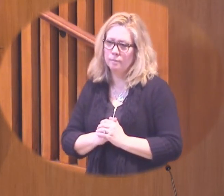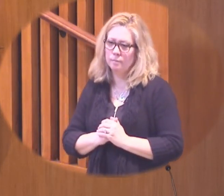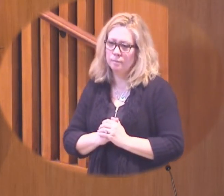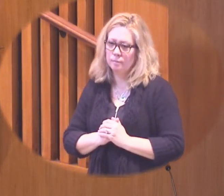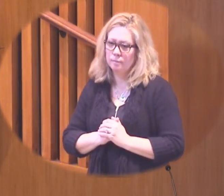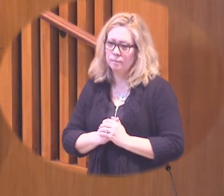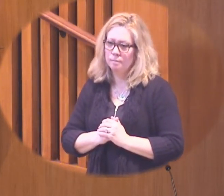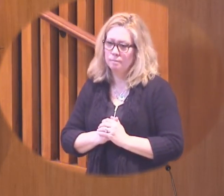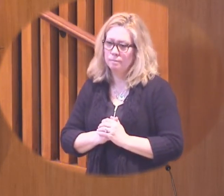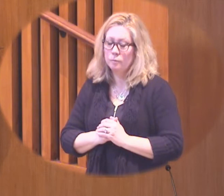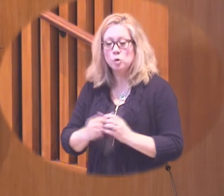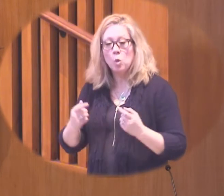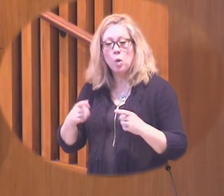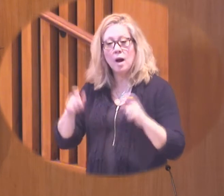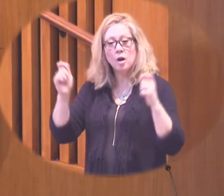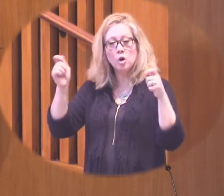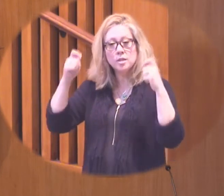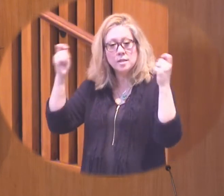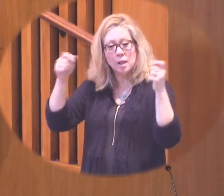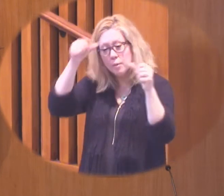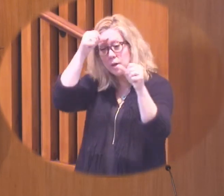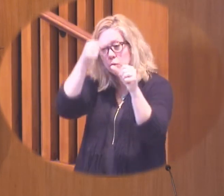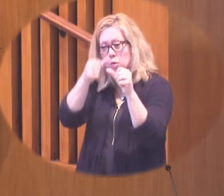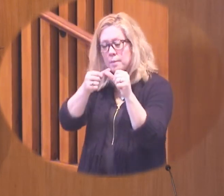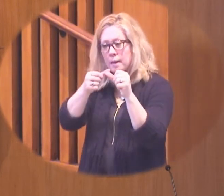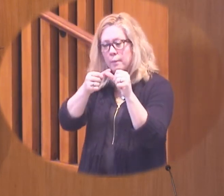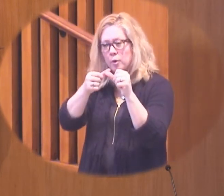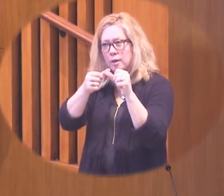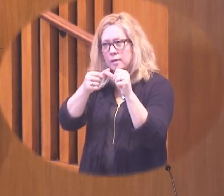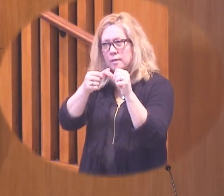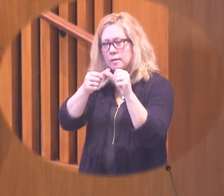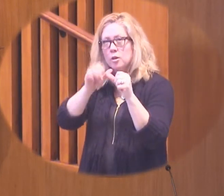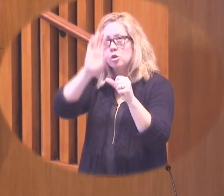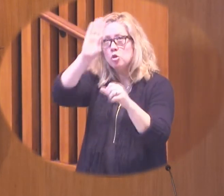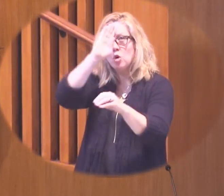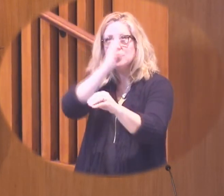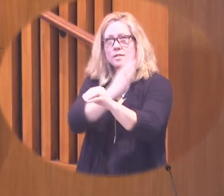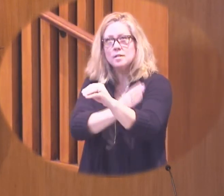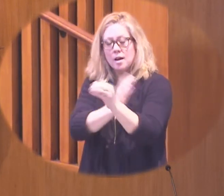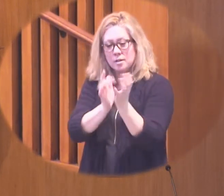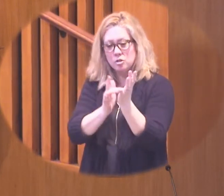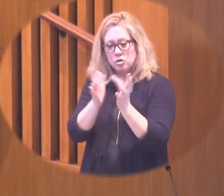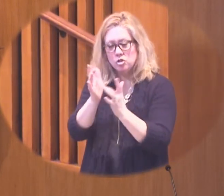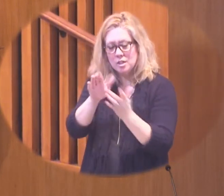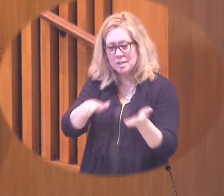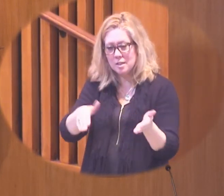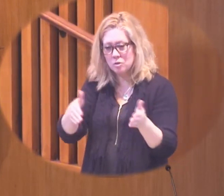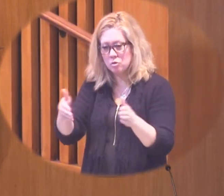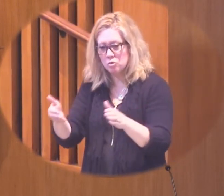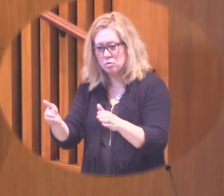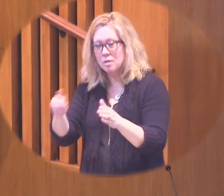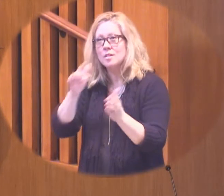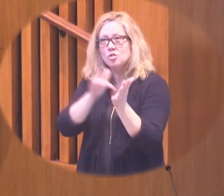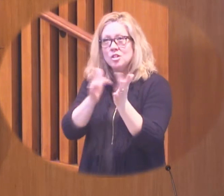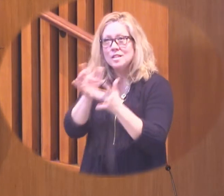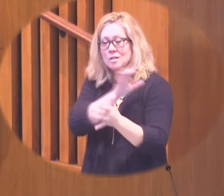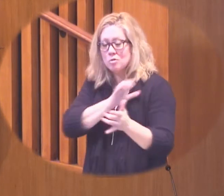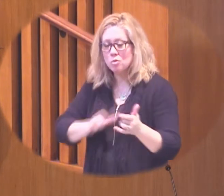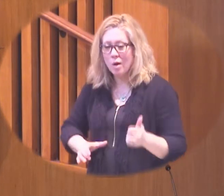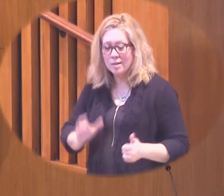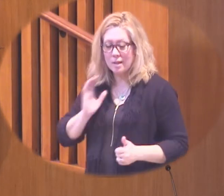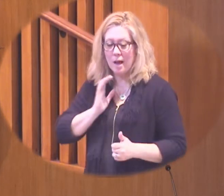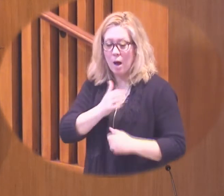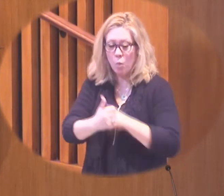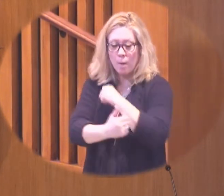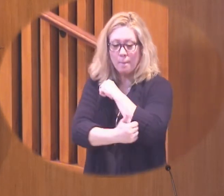And therefore, as we celebrate the memorial of your Son, Jesus Christ, who is our